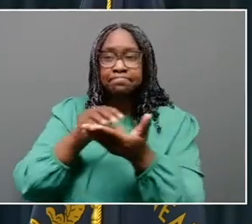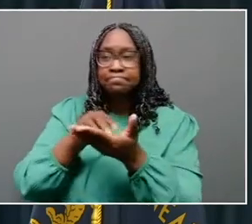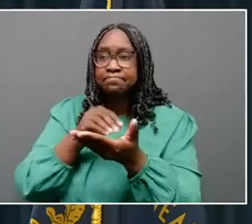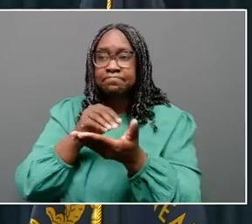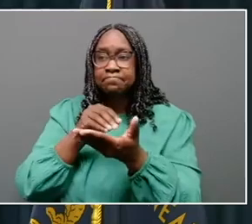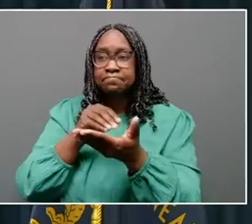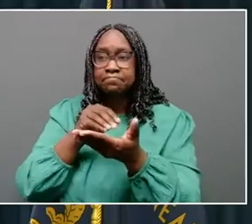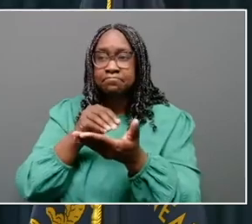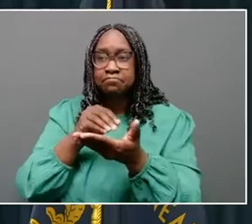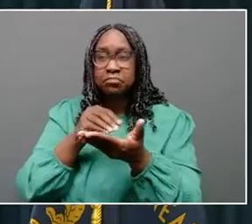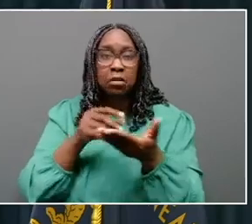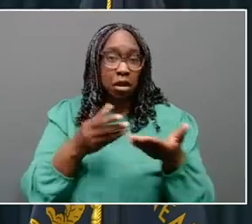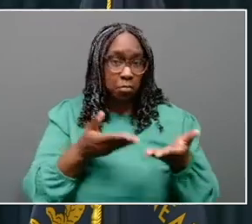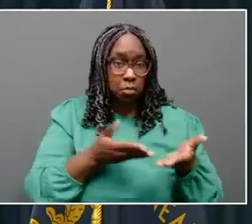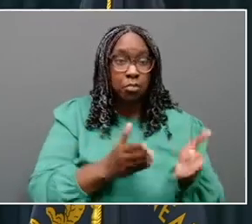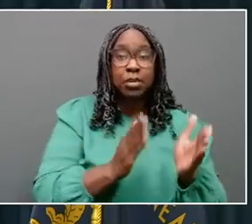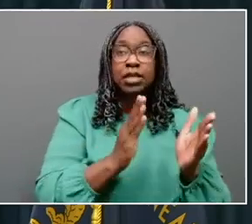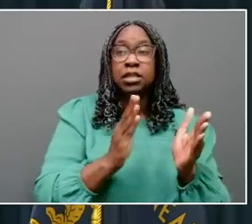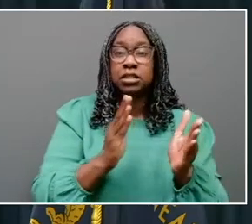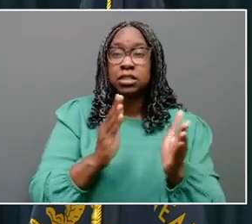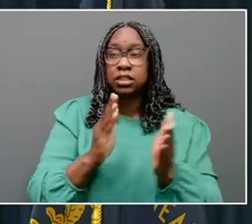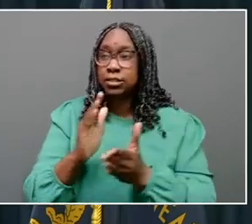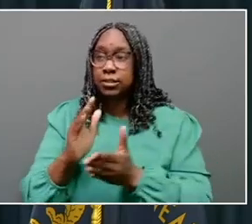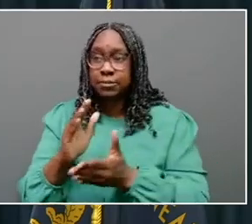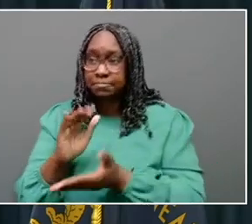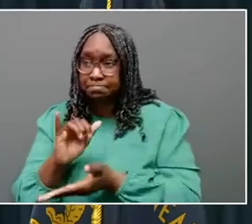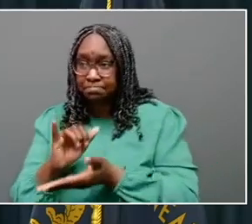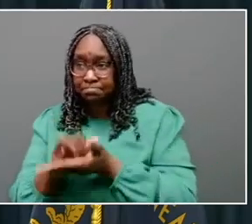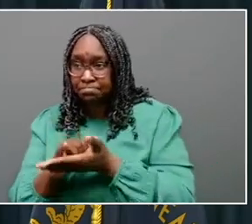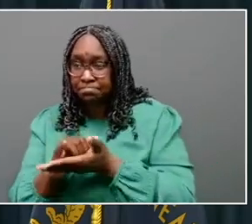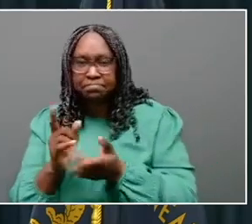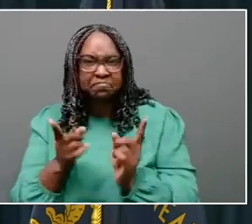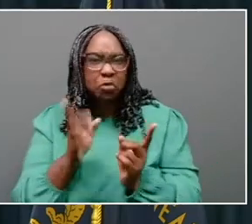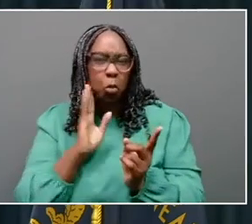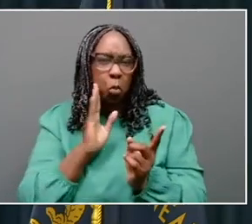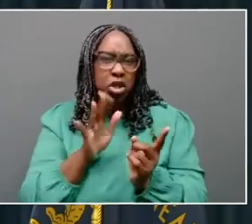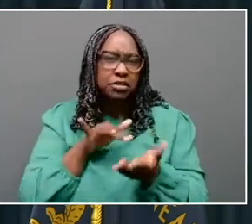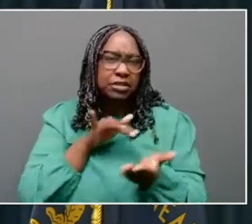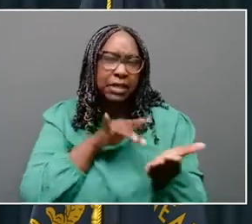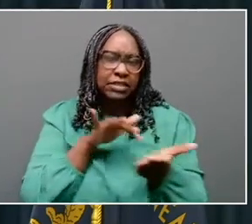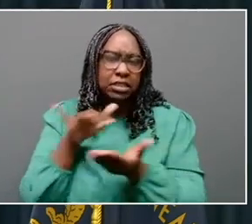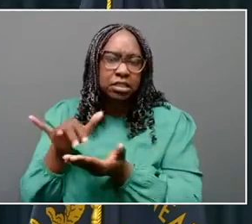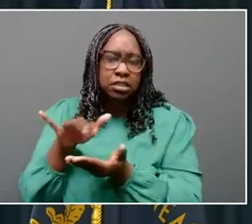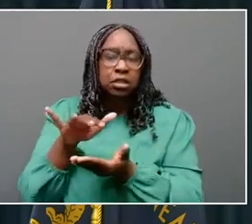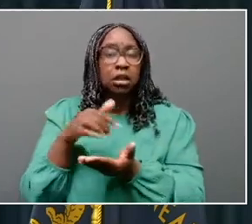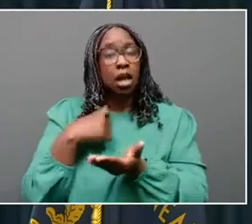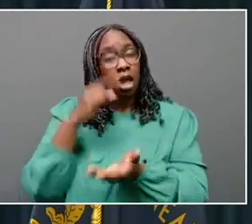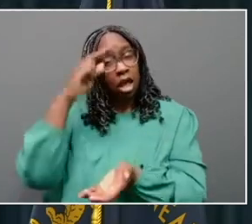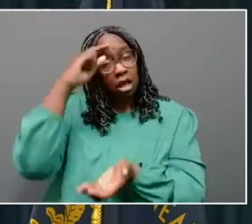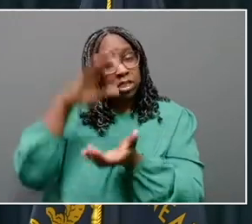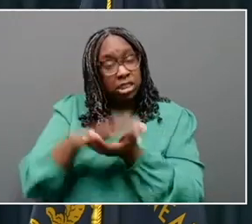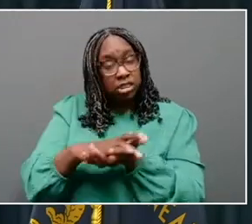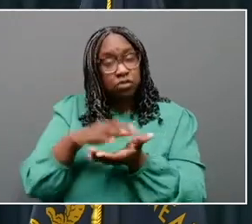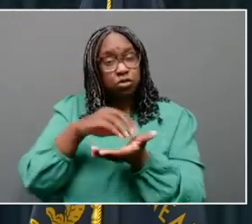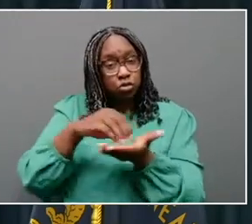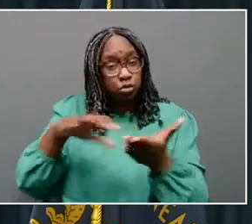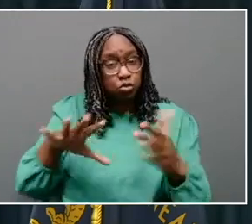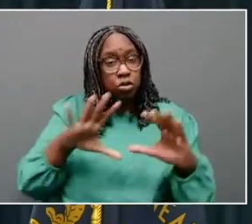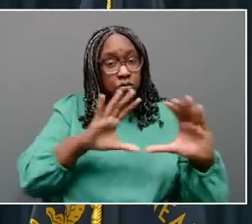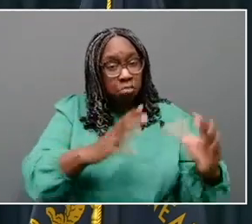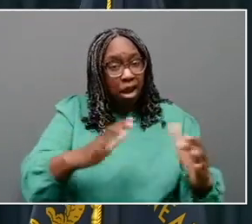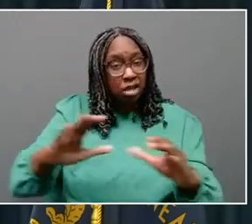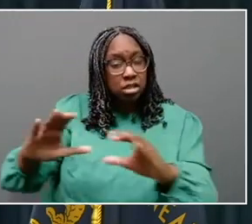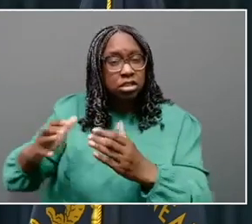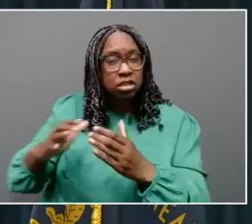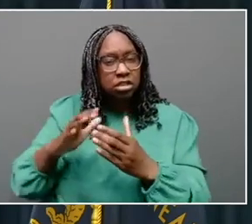allow. But personally, I believe that the student bodies at our colleges and universities should reflect the